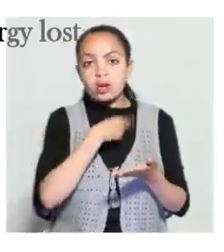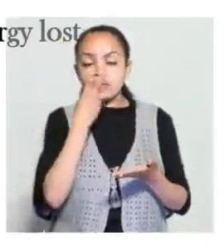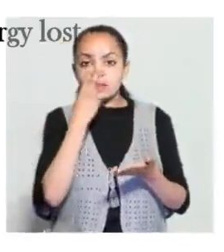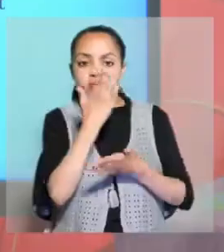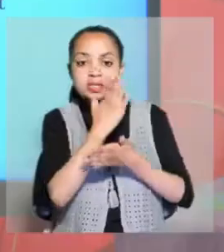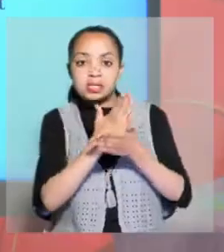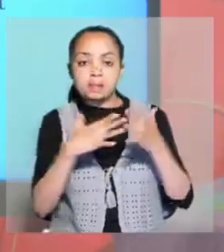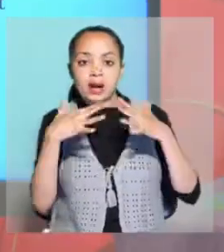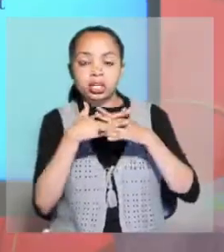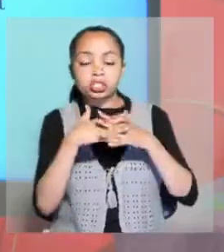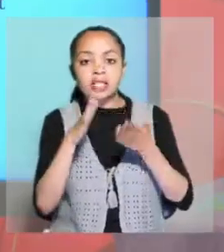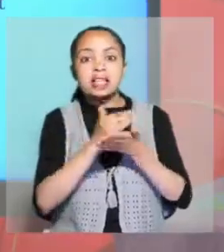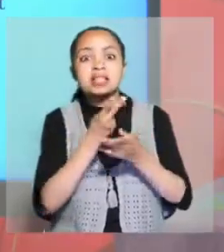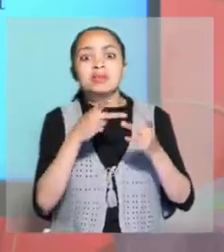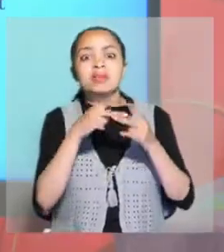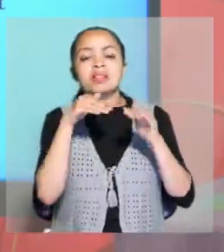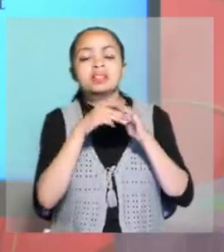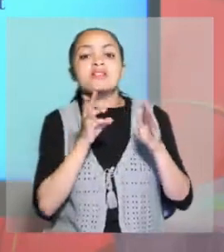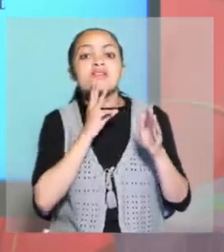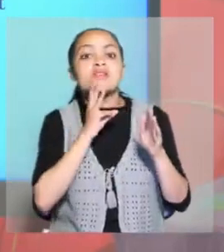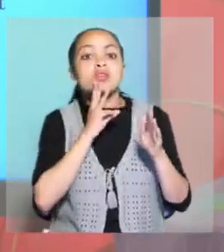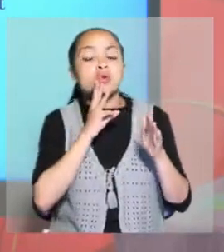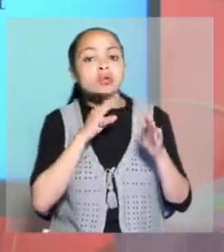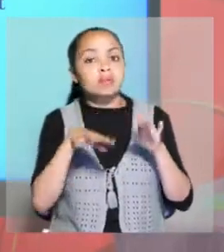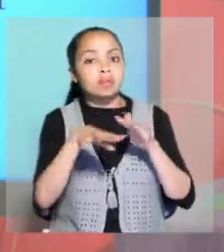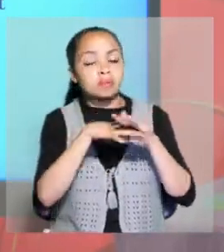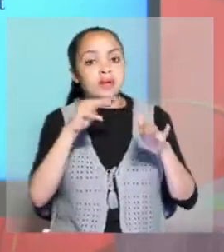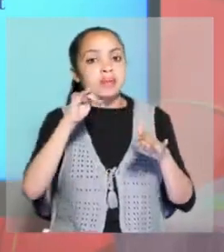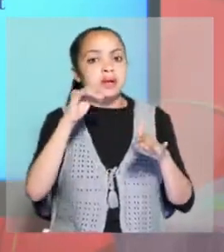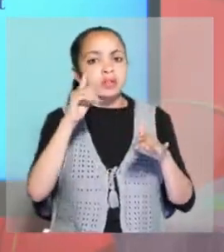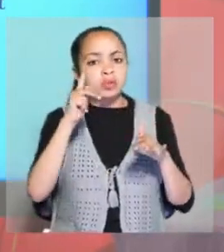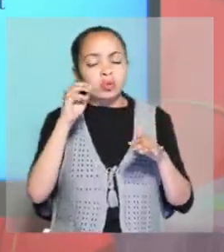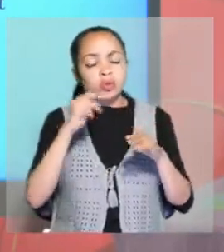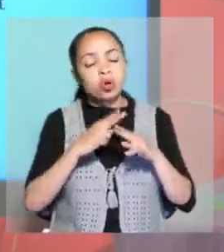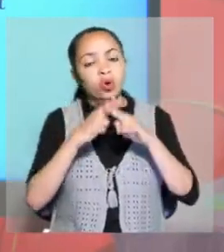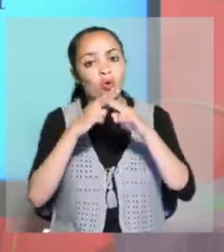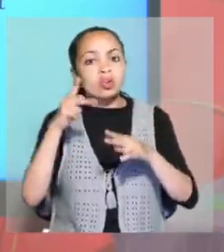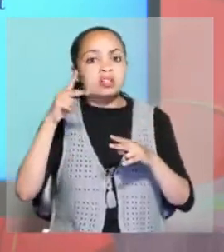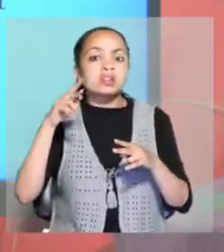some reactions that takes place in fluid matrix of mitochondria, which is Krebs cycle.